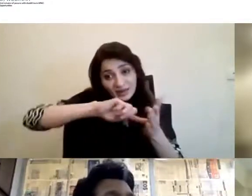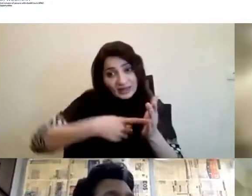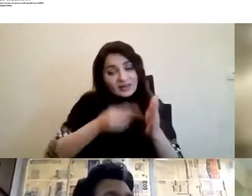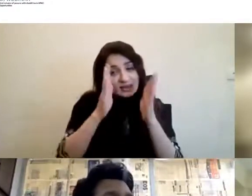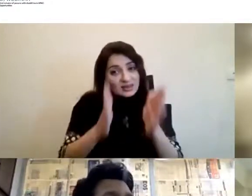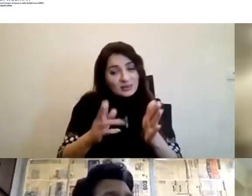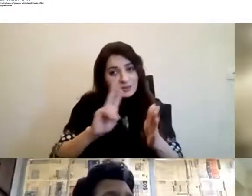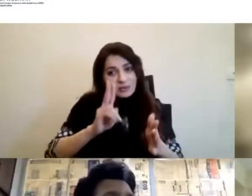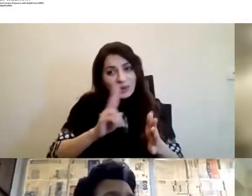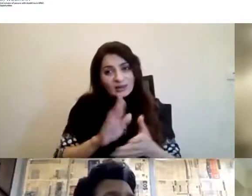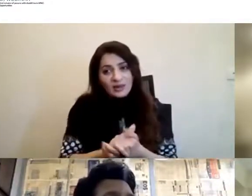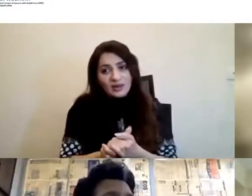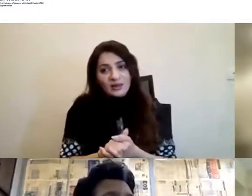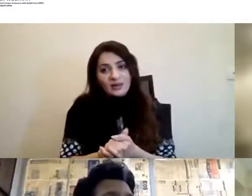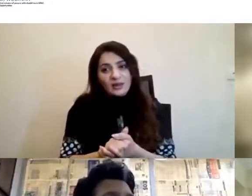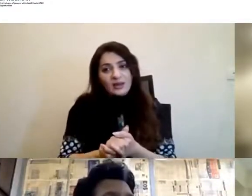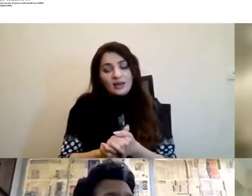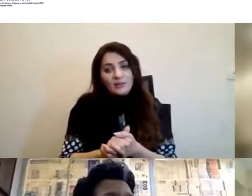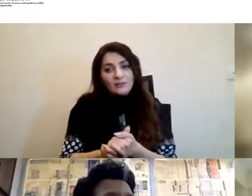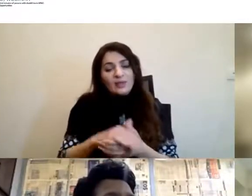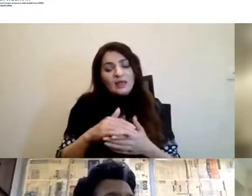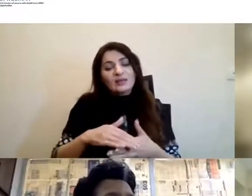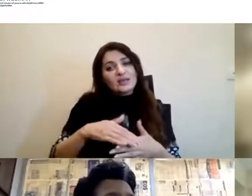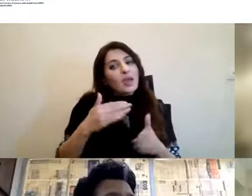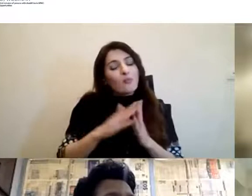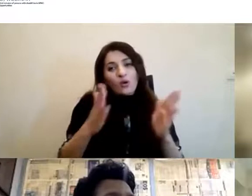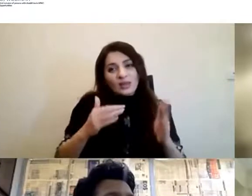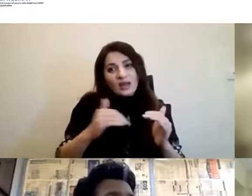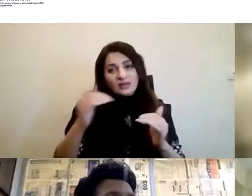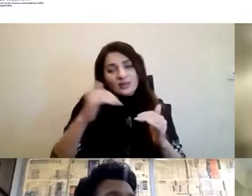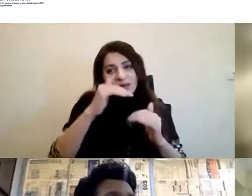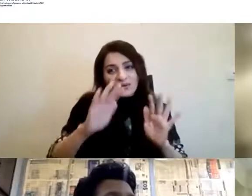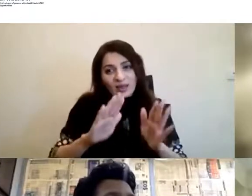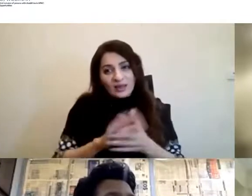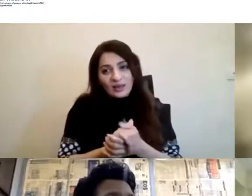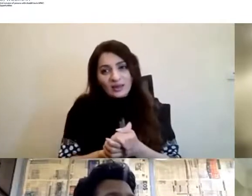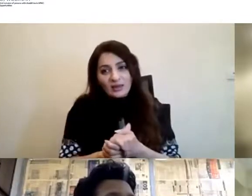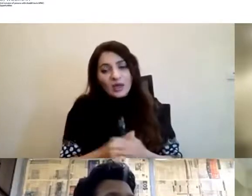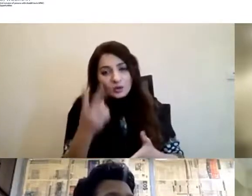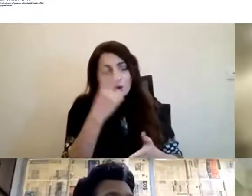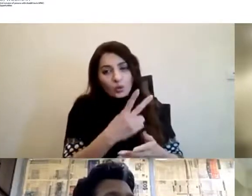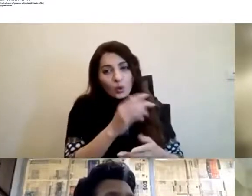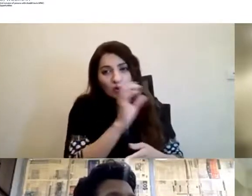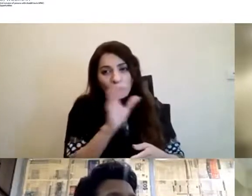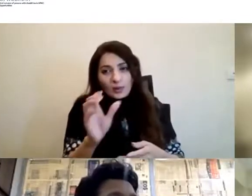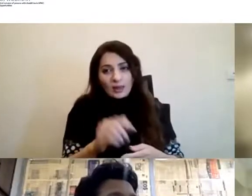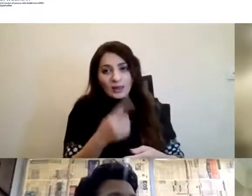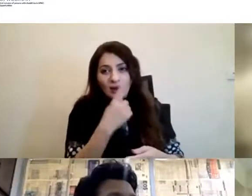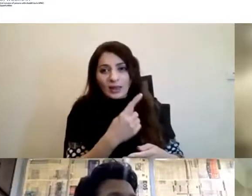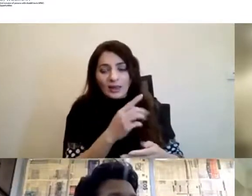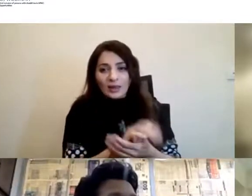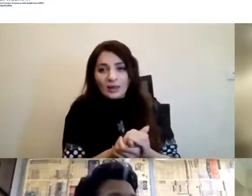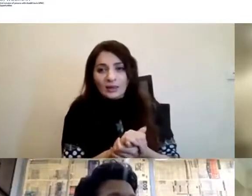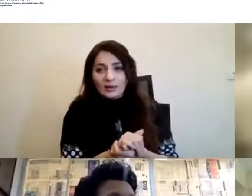it's very, very building up. And if we're taking it's in two parts. One is those who has a very robust tech system